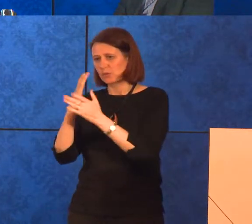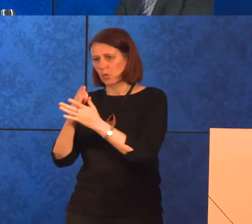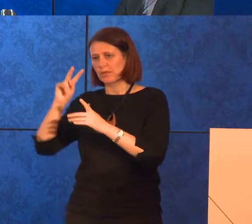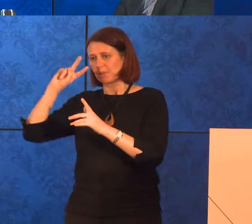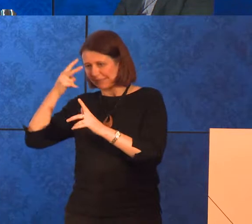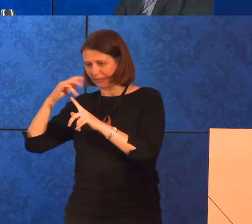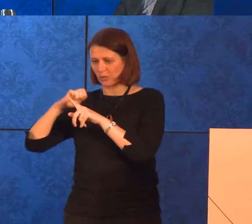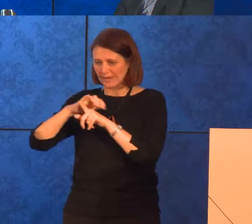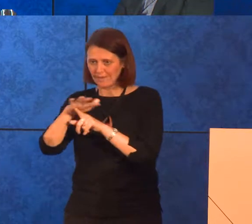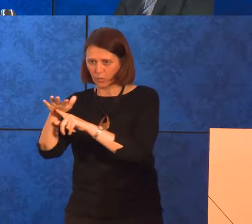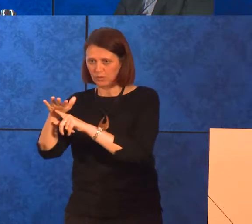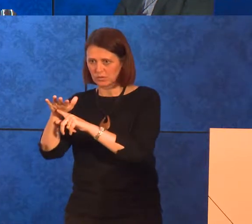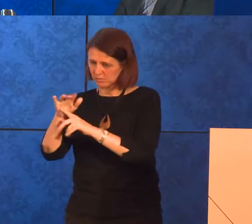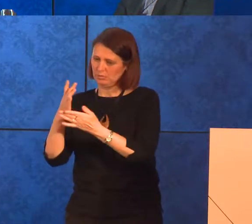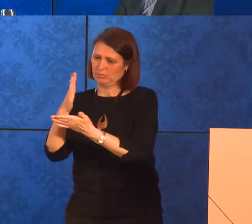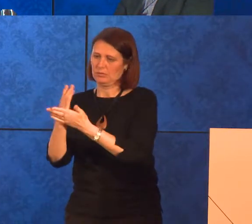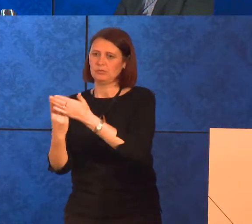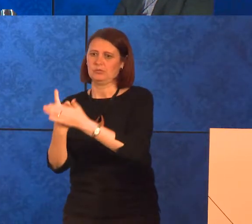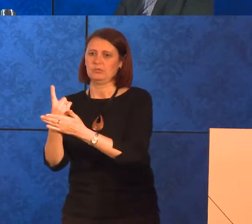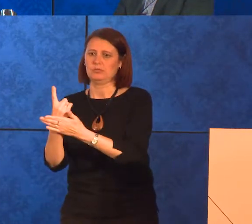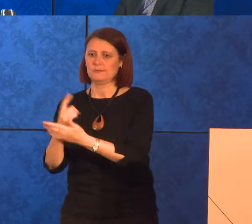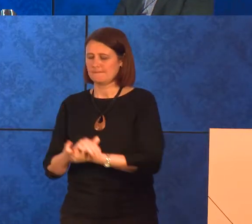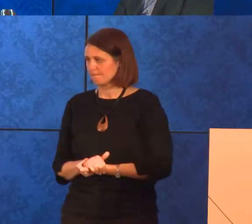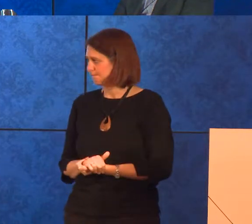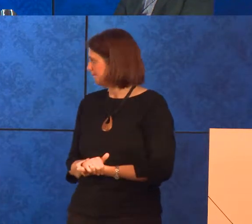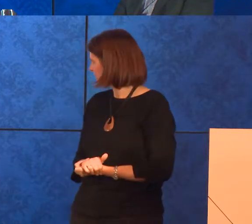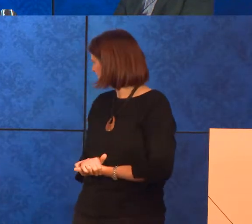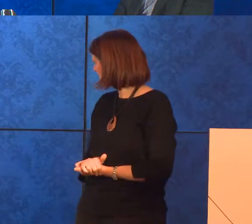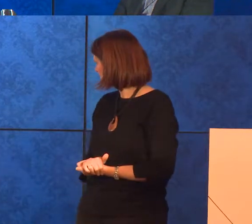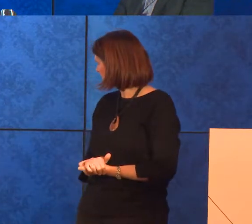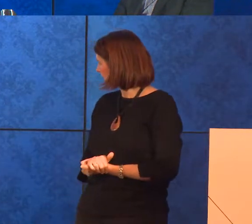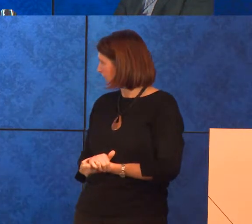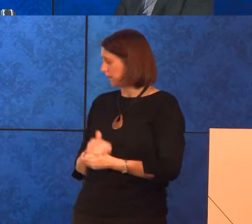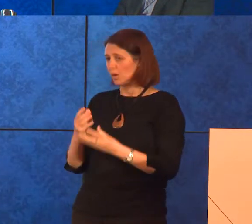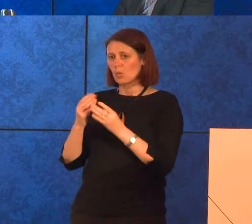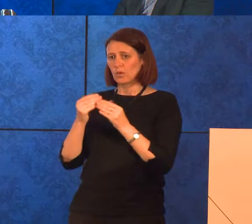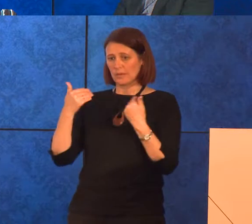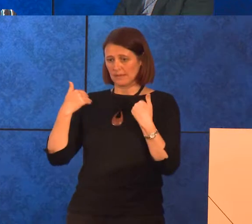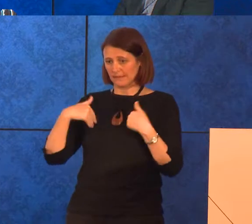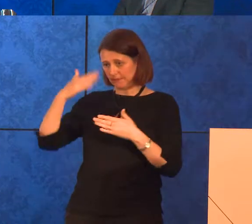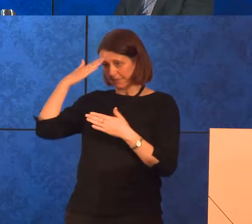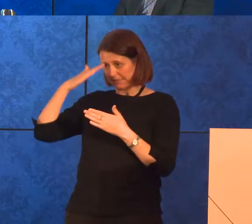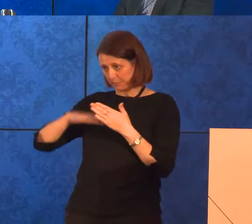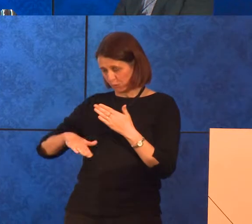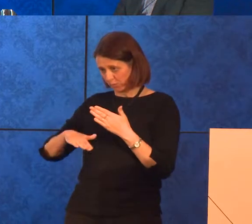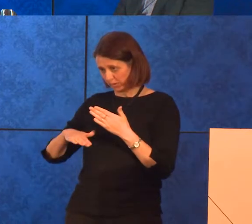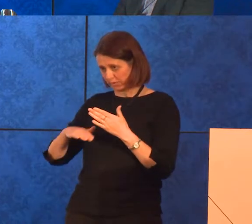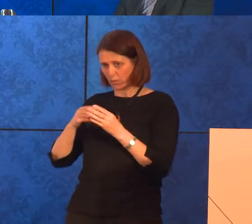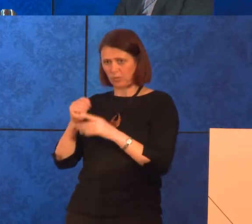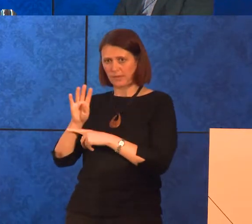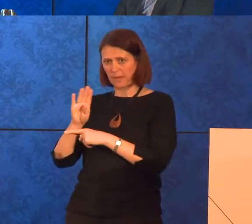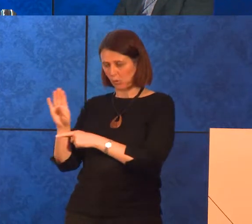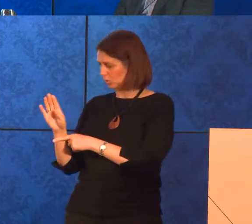political influence stays true as well. As the lived experience on this